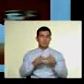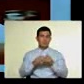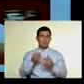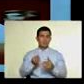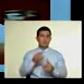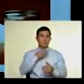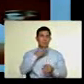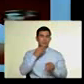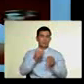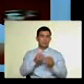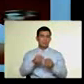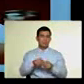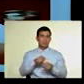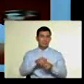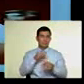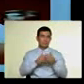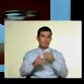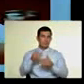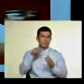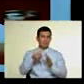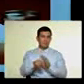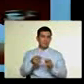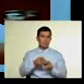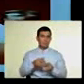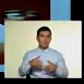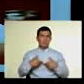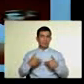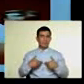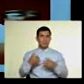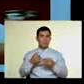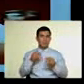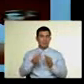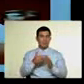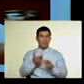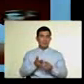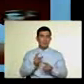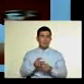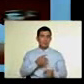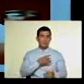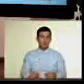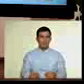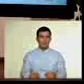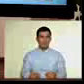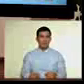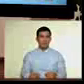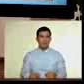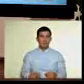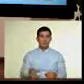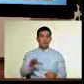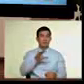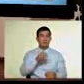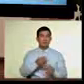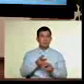necha o'nlab metrlarga yetadi. Bunday foydali qazilmalar orasida eng muhimi osh tuzidir. Siz osh